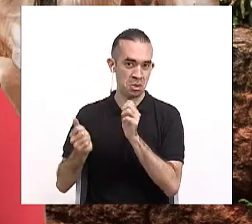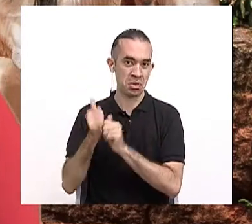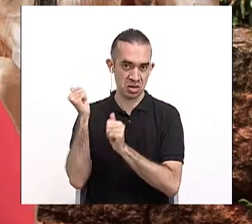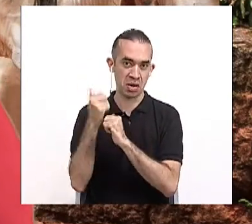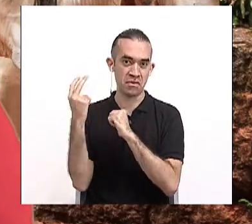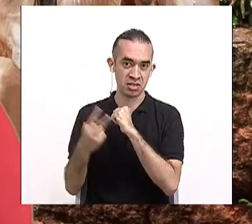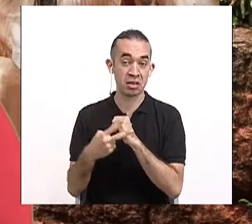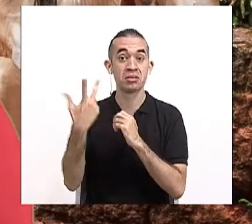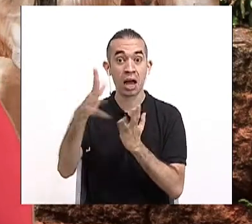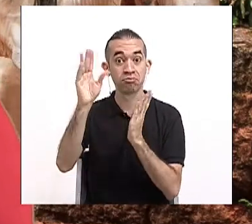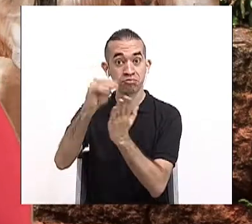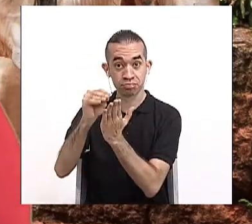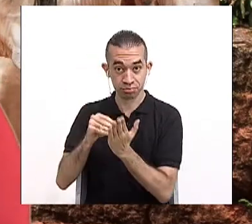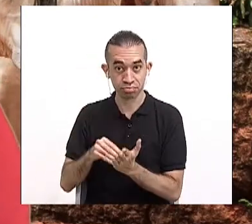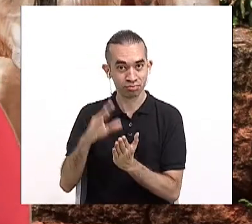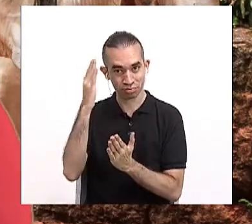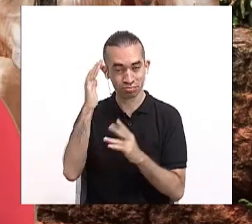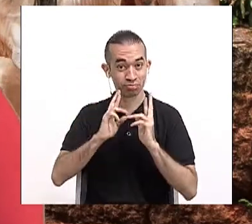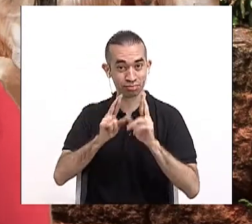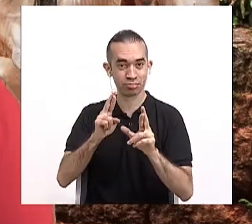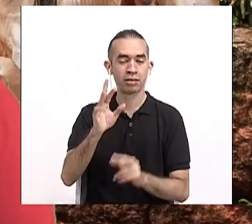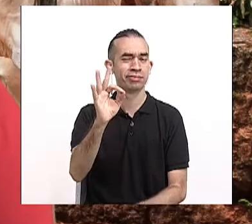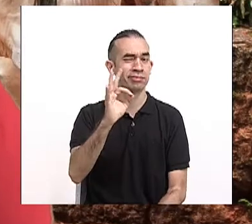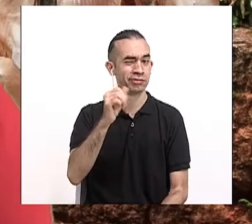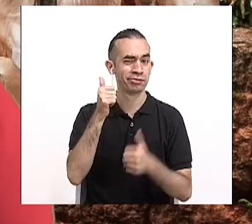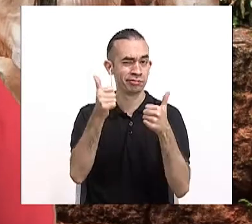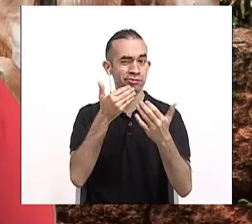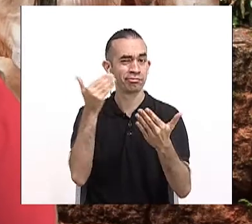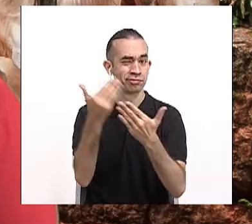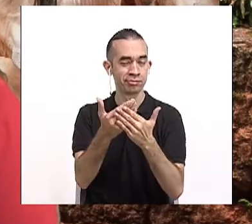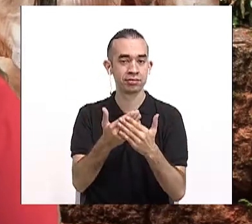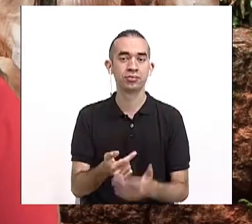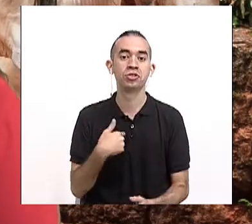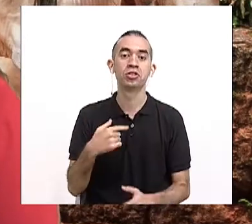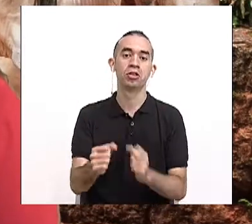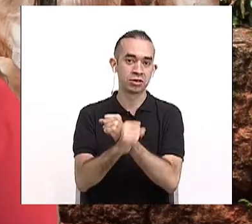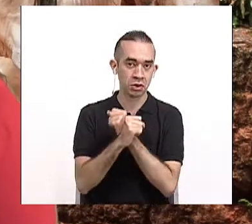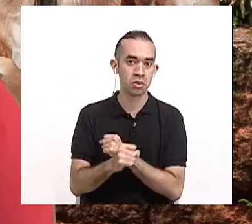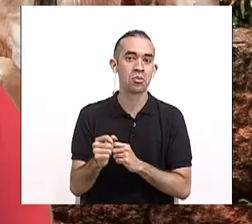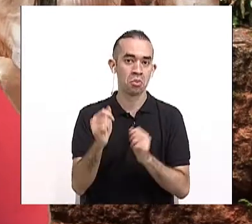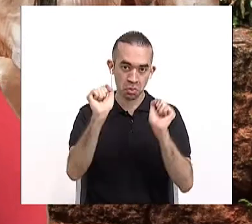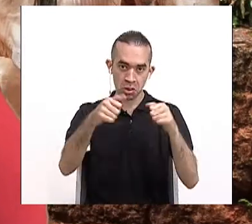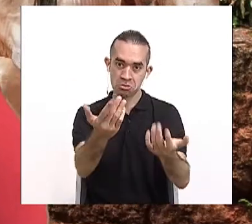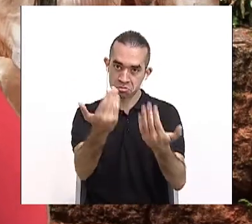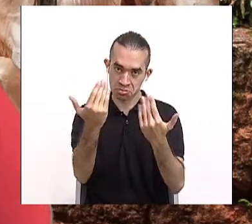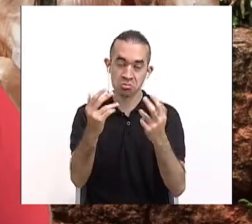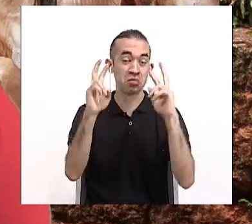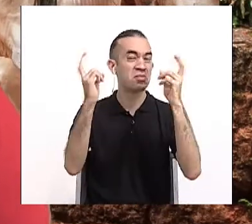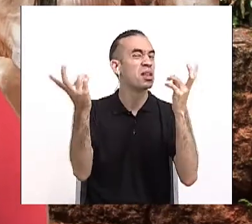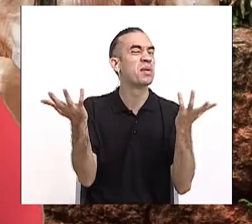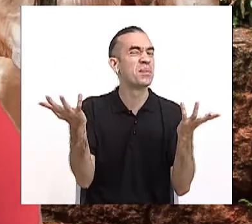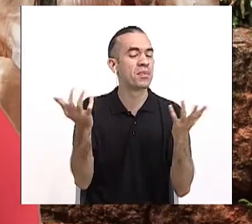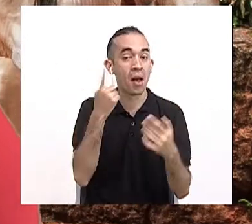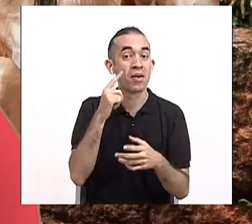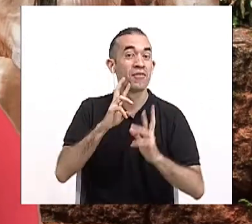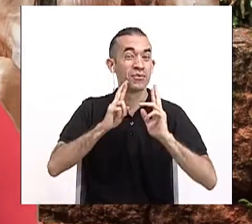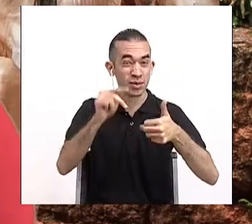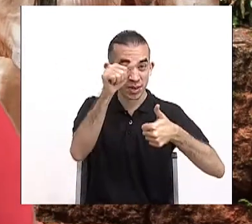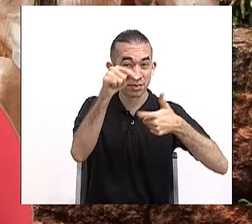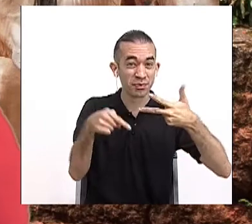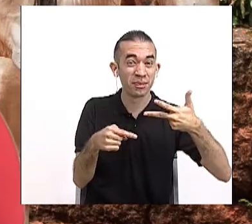find the answer? Very good. Okay, so I'm sure you can tell me what the video is about. Let's check the answer.